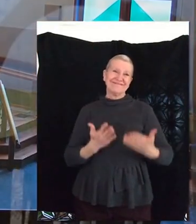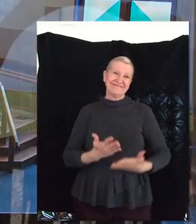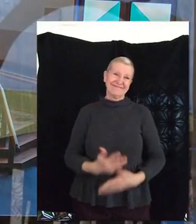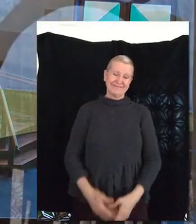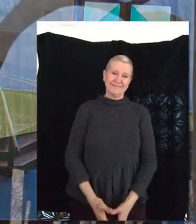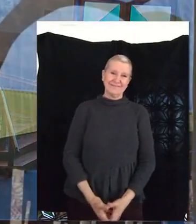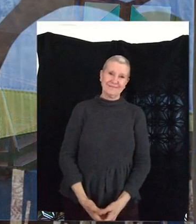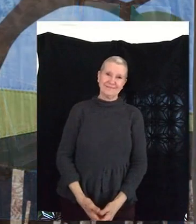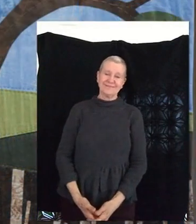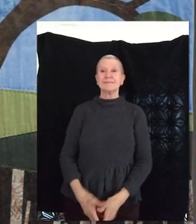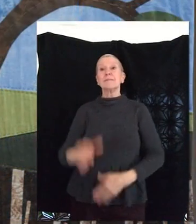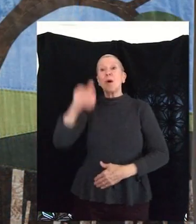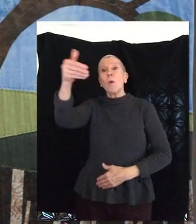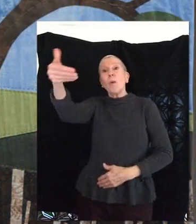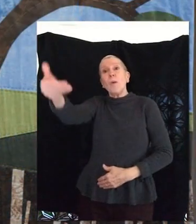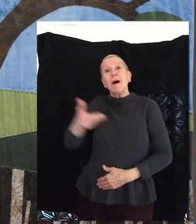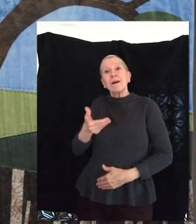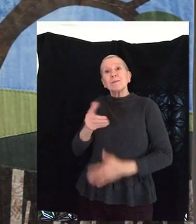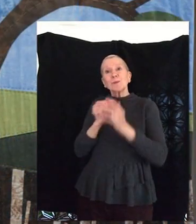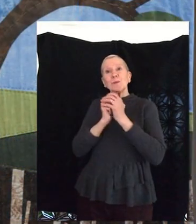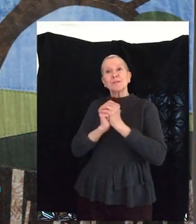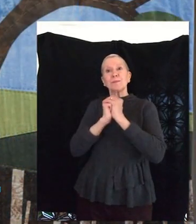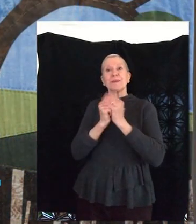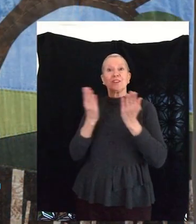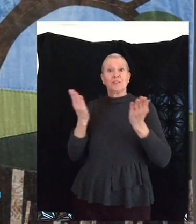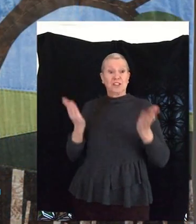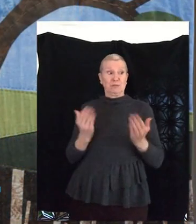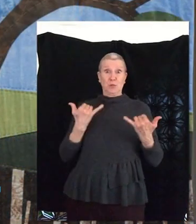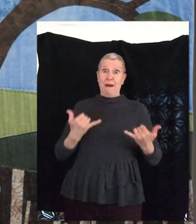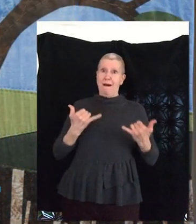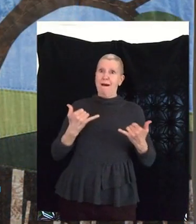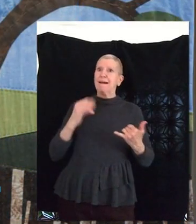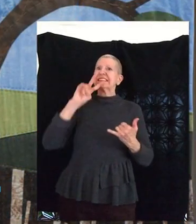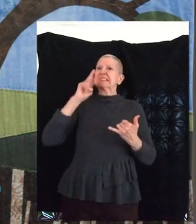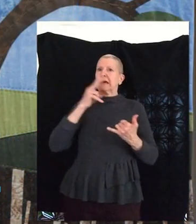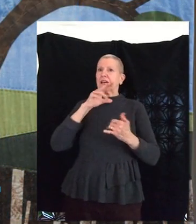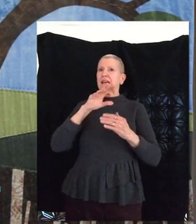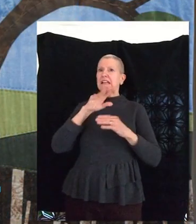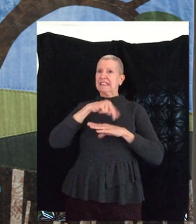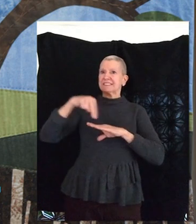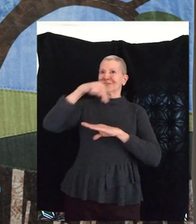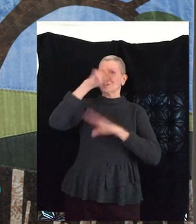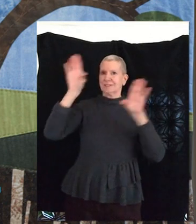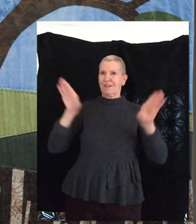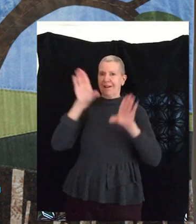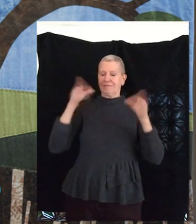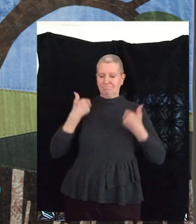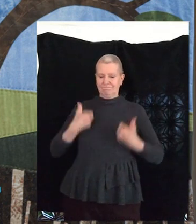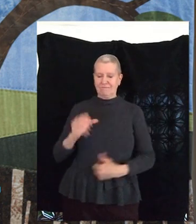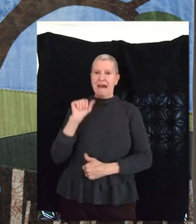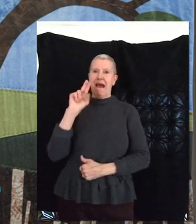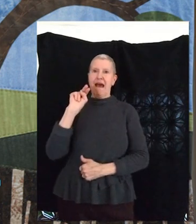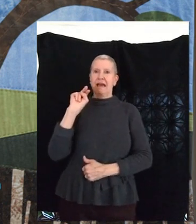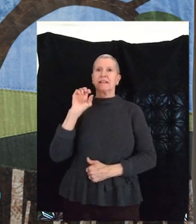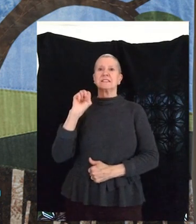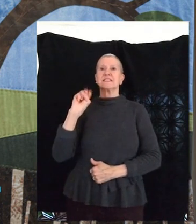gladness. Welcome to worship on this, the second Sunday in Easter. I'm Ann Svenningsen. I serve as Bishop